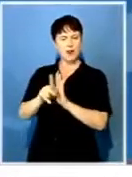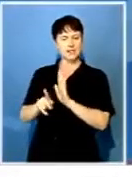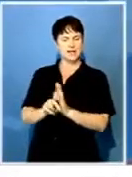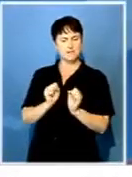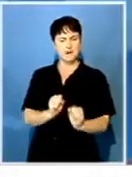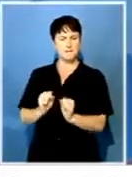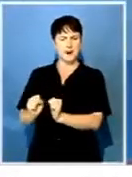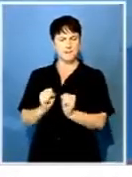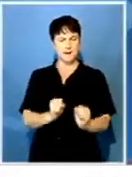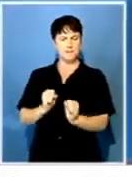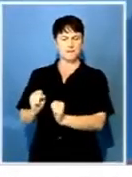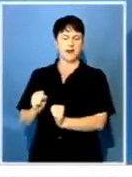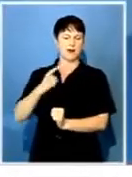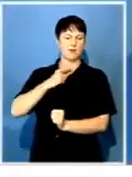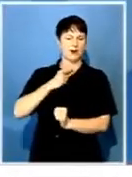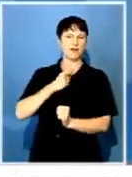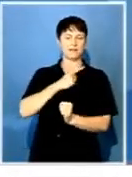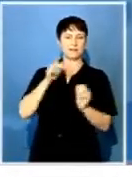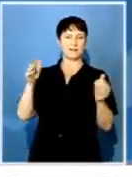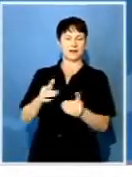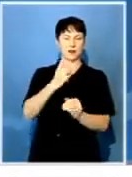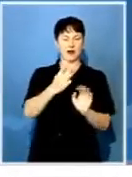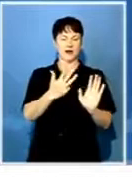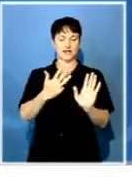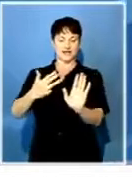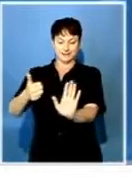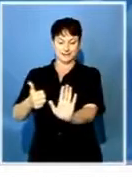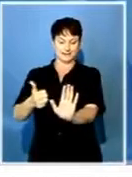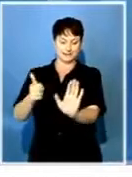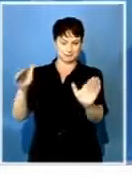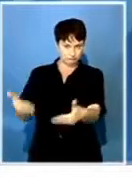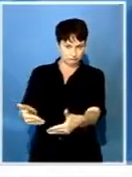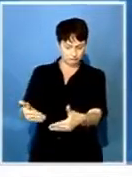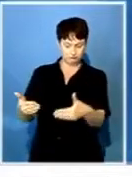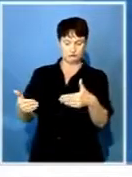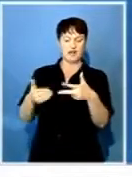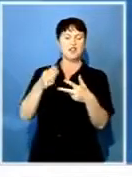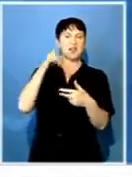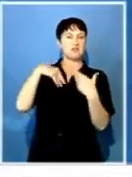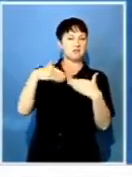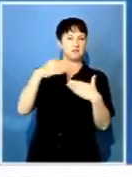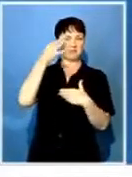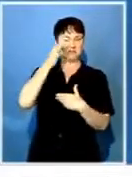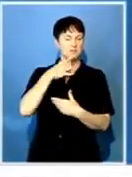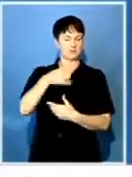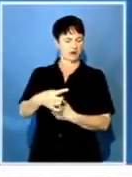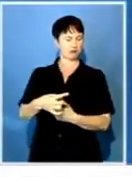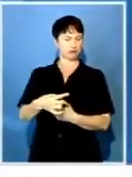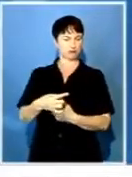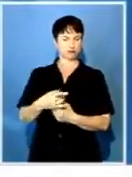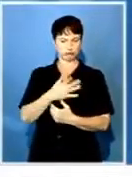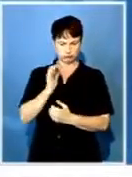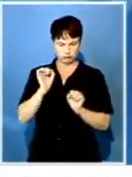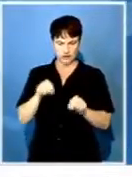you'll remember that GEAR was introduced in 1996, and that the government indicated that they were going